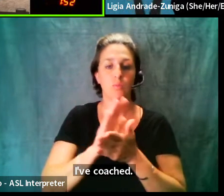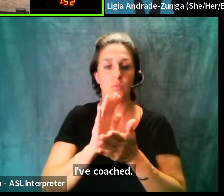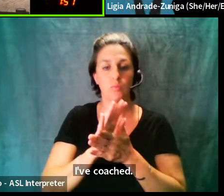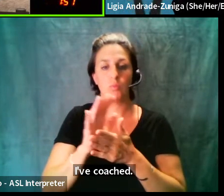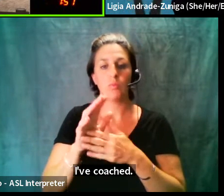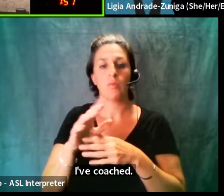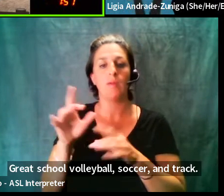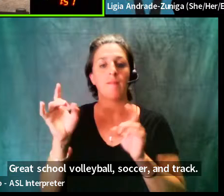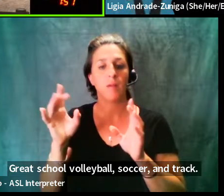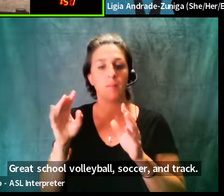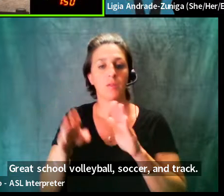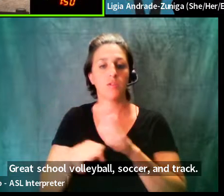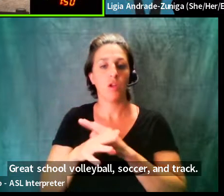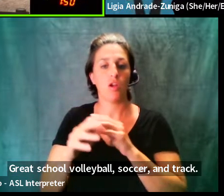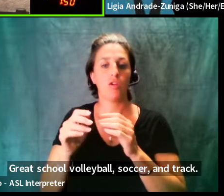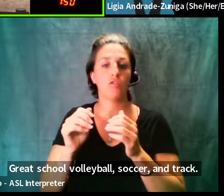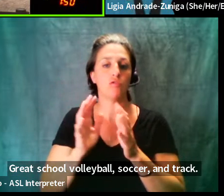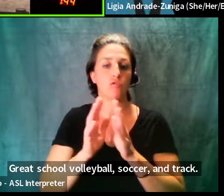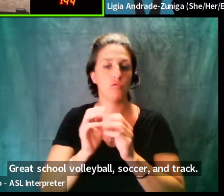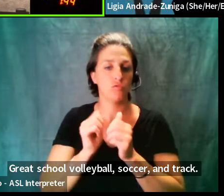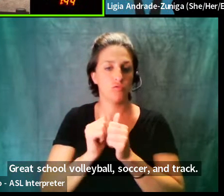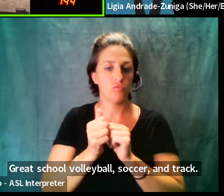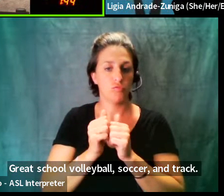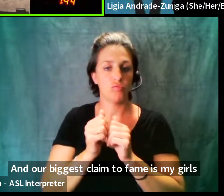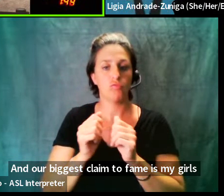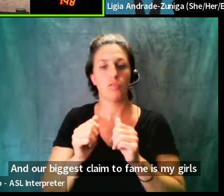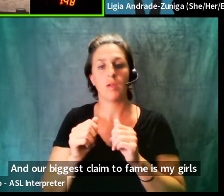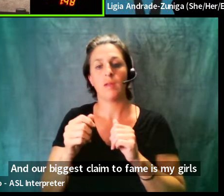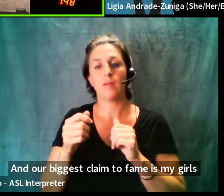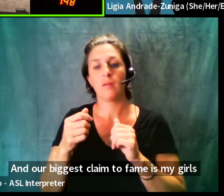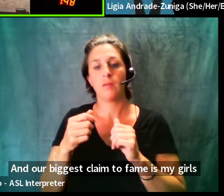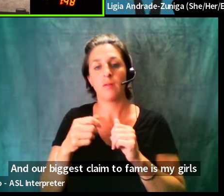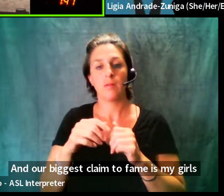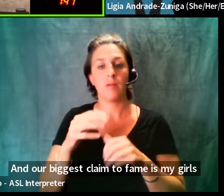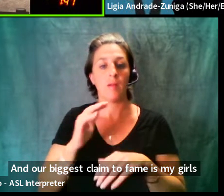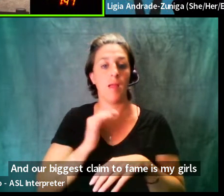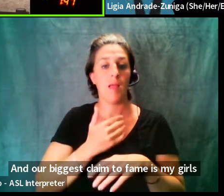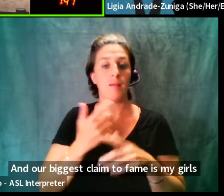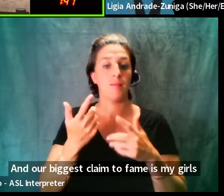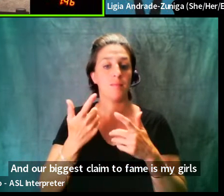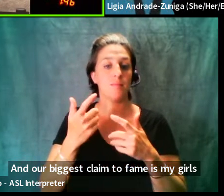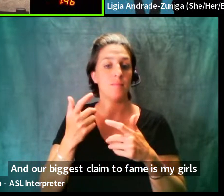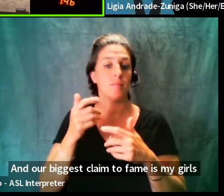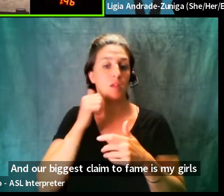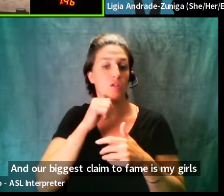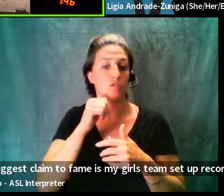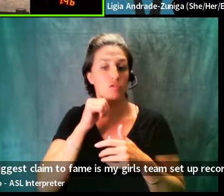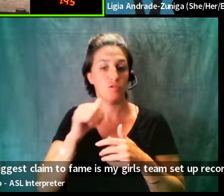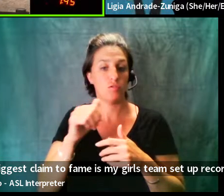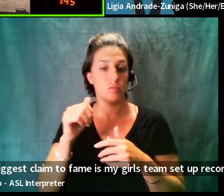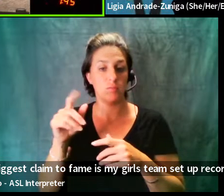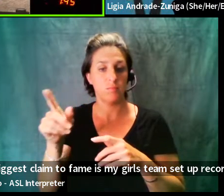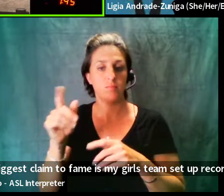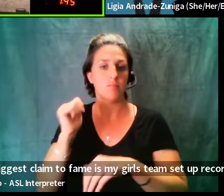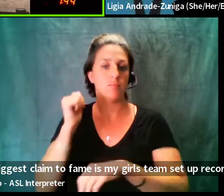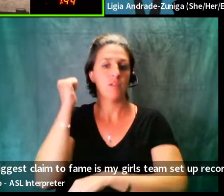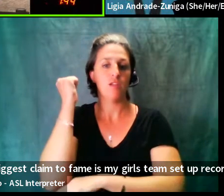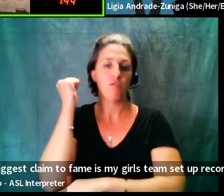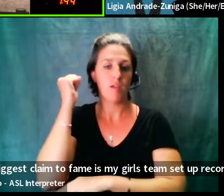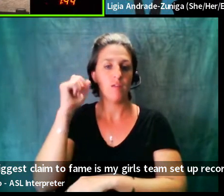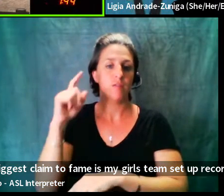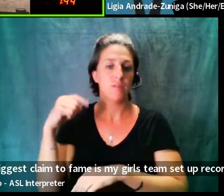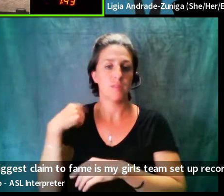And our biggest claim to fame is my girls basketball team set a record since the inception of the league.